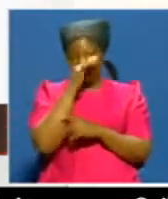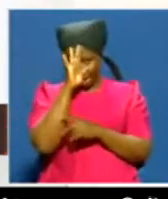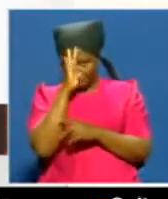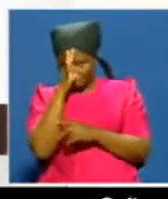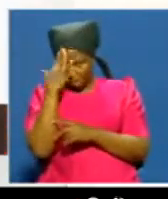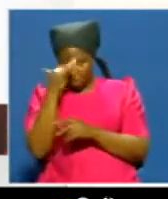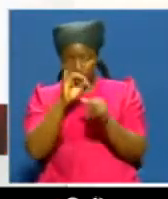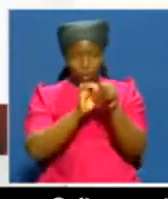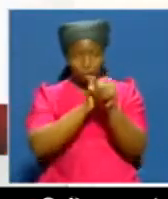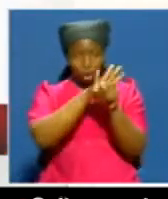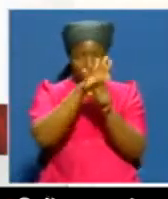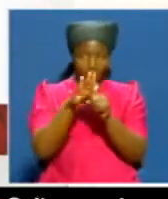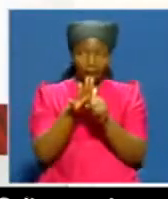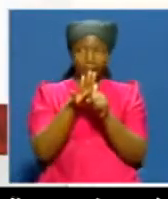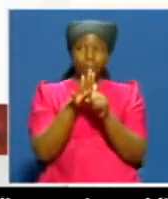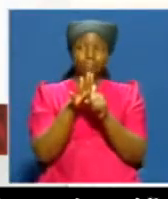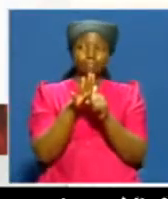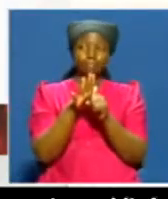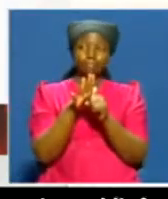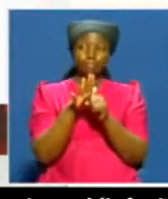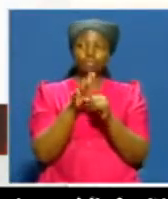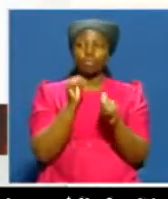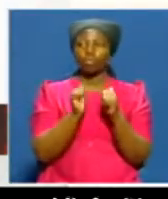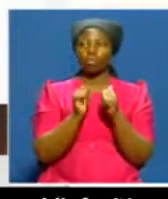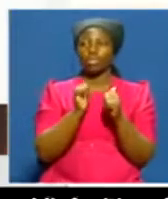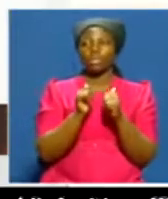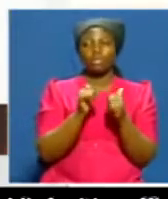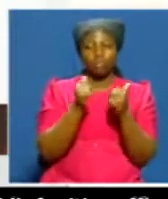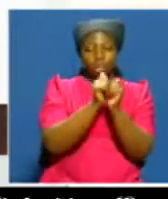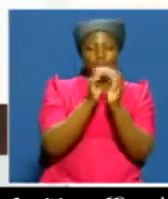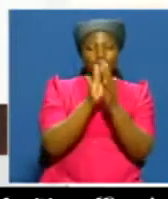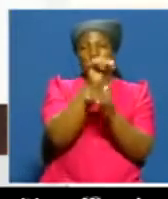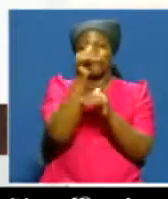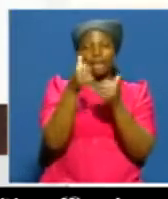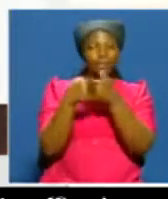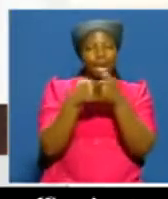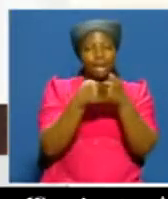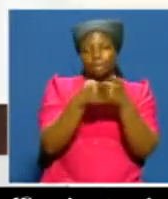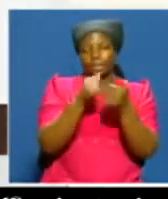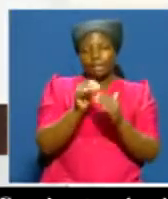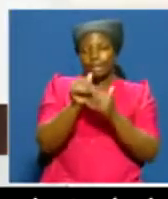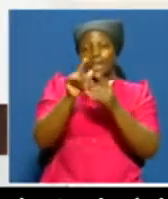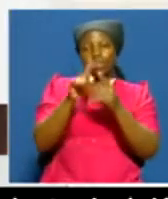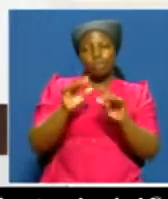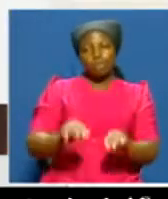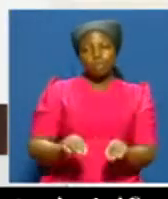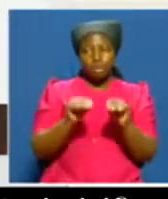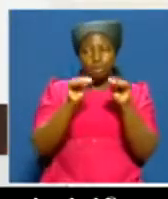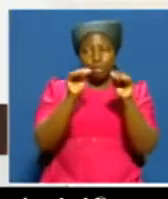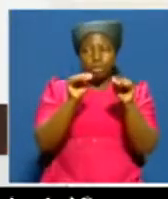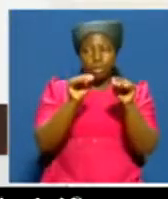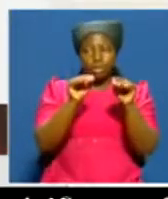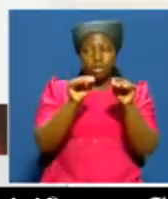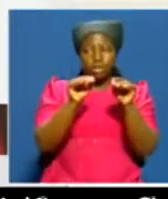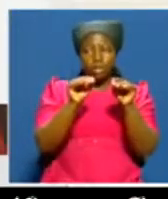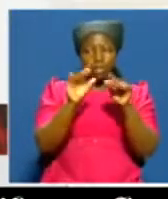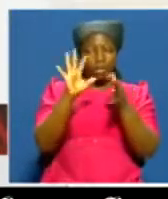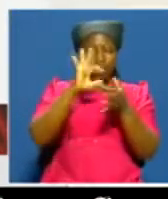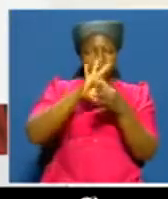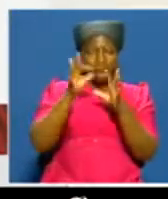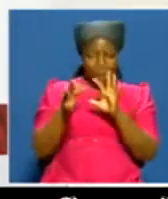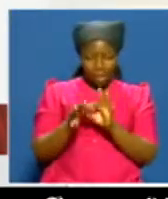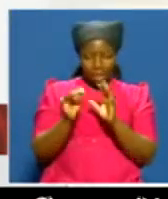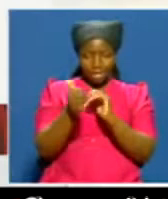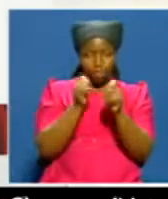COVID-19 pandemic, which amongst other challenges resulted in the postponement of the Olympic Games last